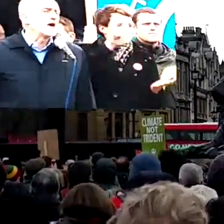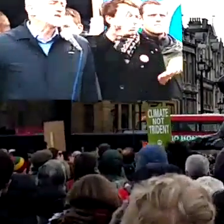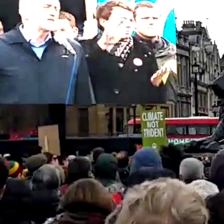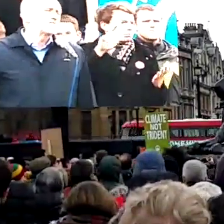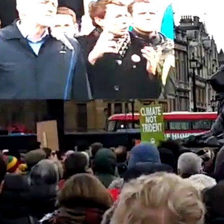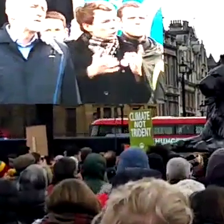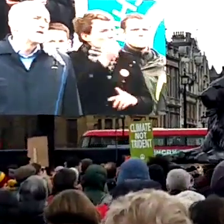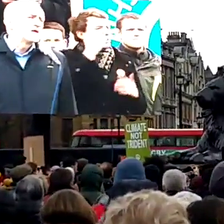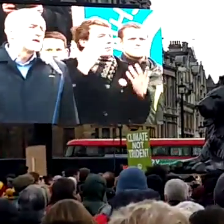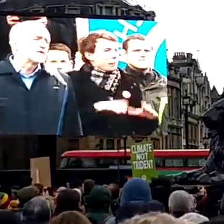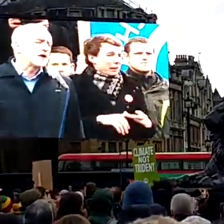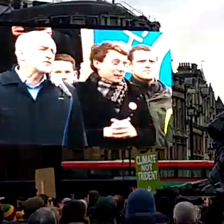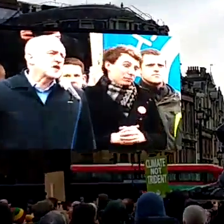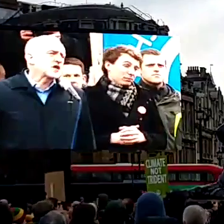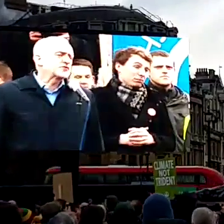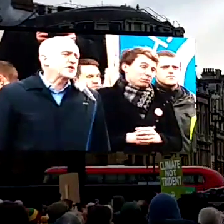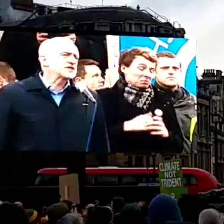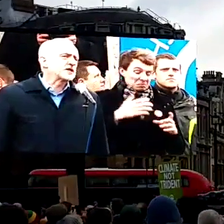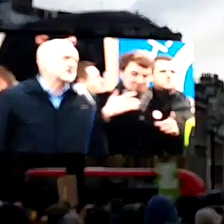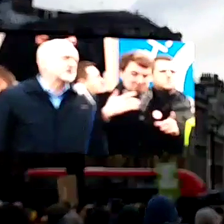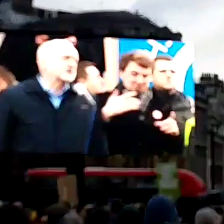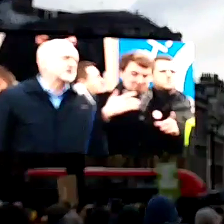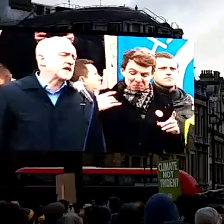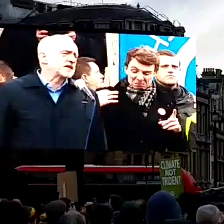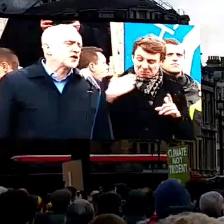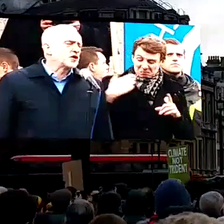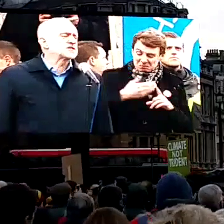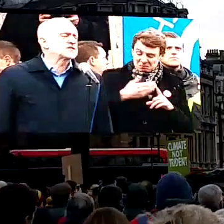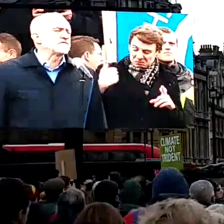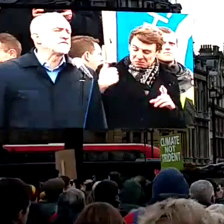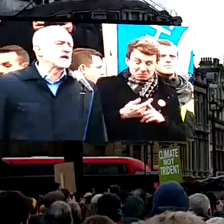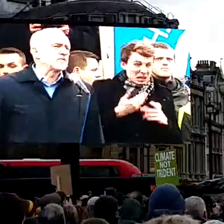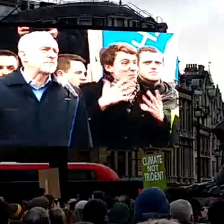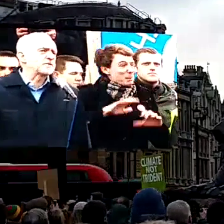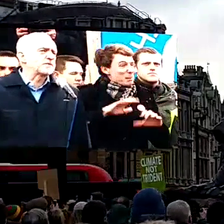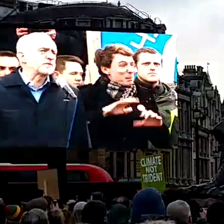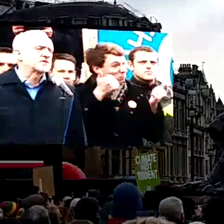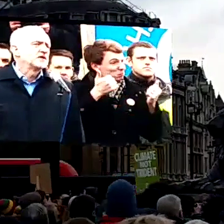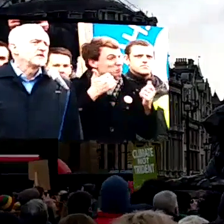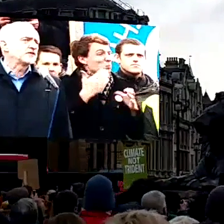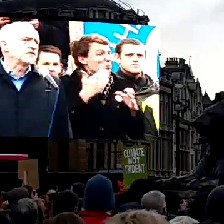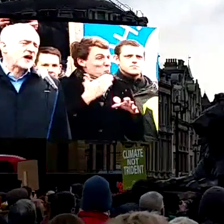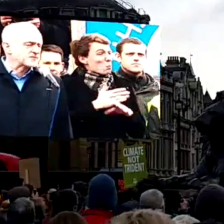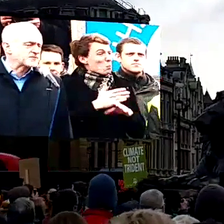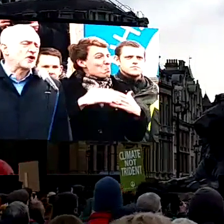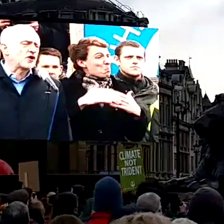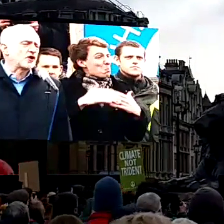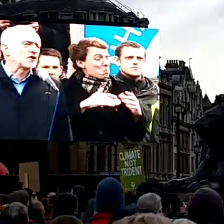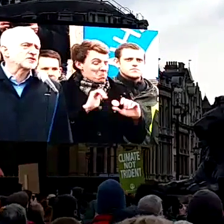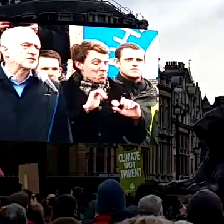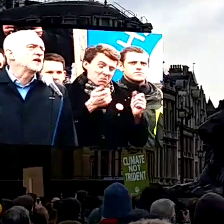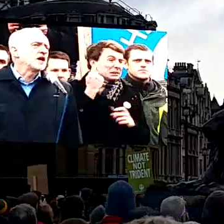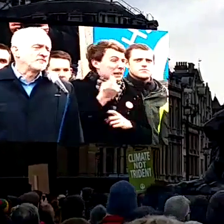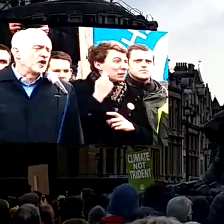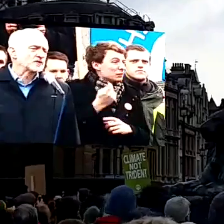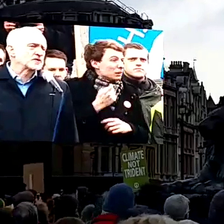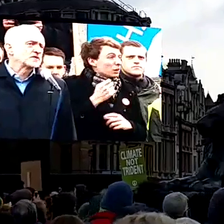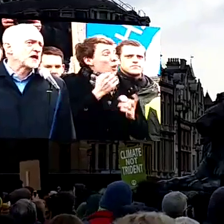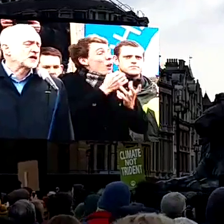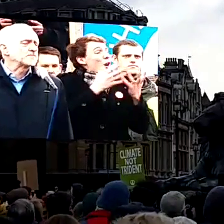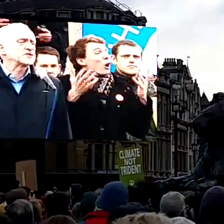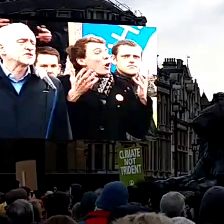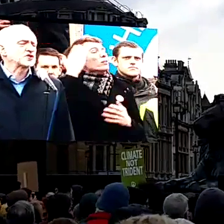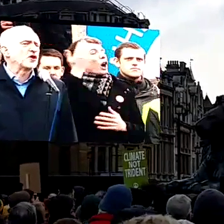in many ways. Those countries that did not have nuclear weapons, for the vast majority, have